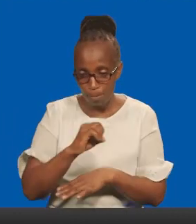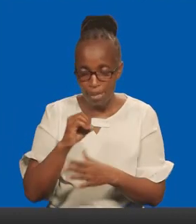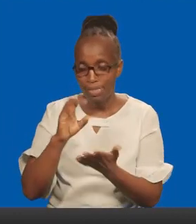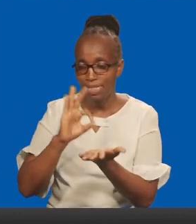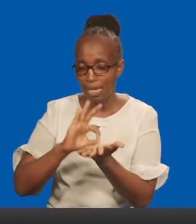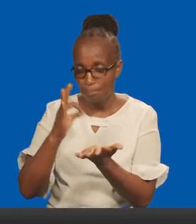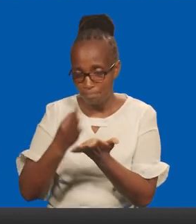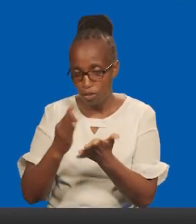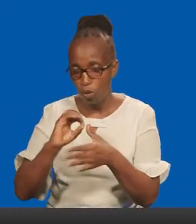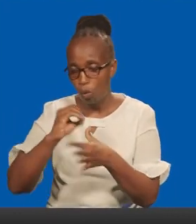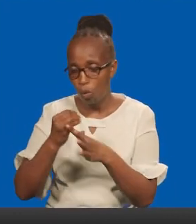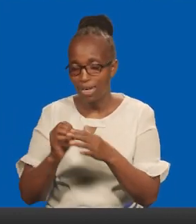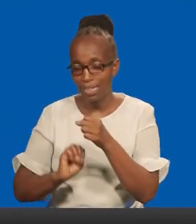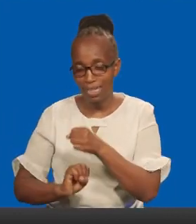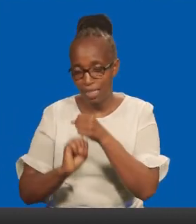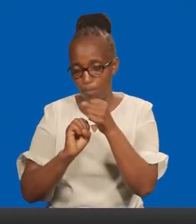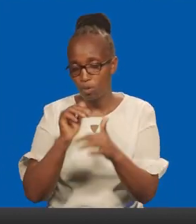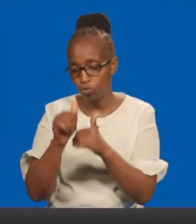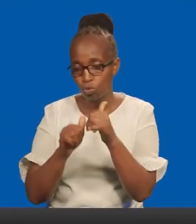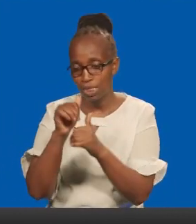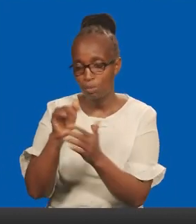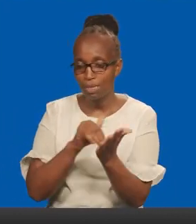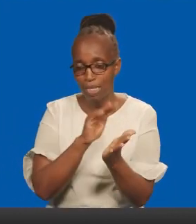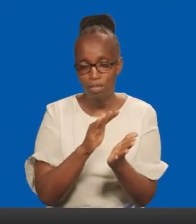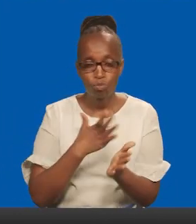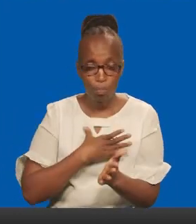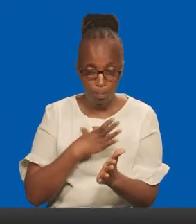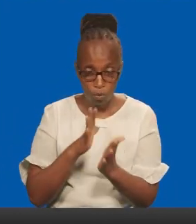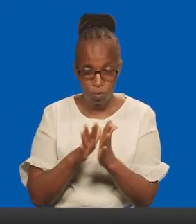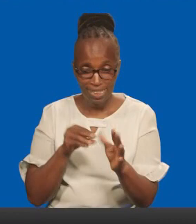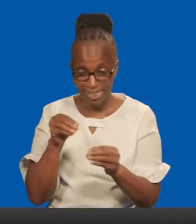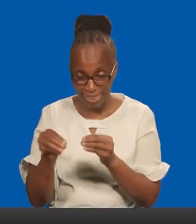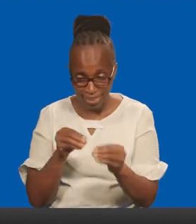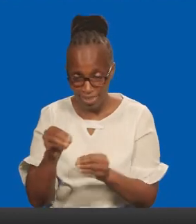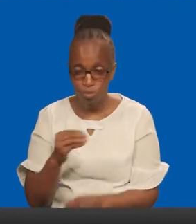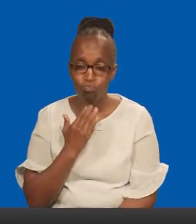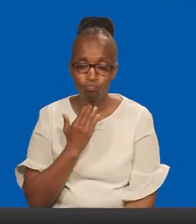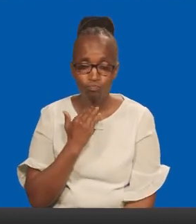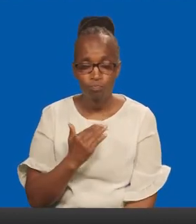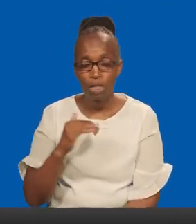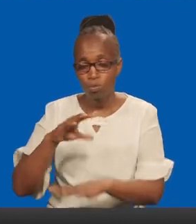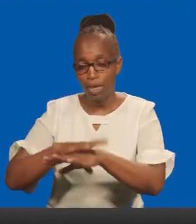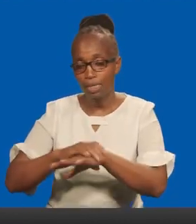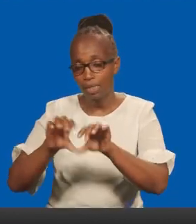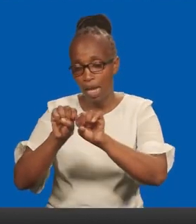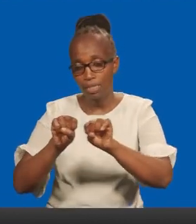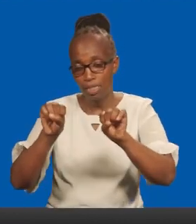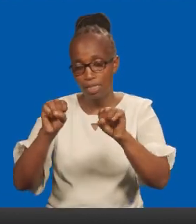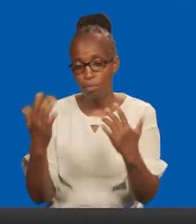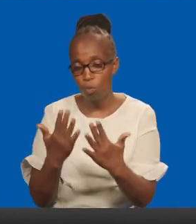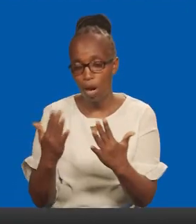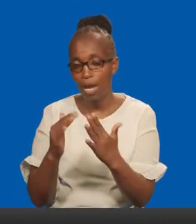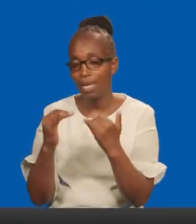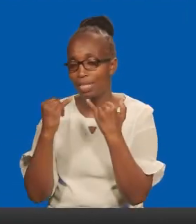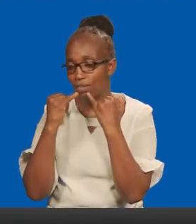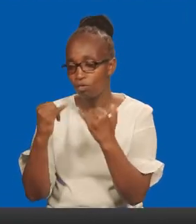it's bursary or it's any other kind of support that is coming to the groups for people with disability. Could you please find a system where